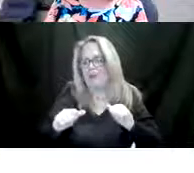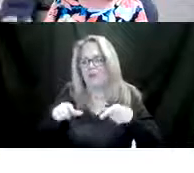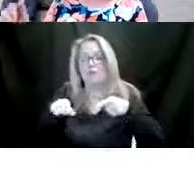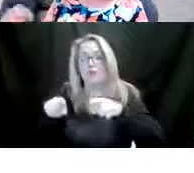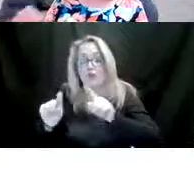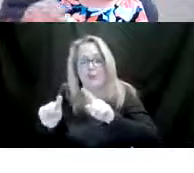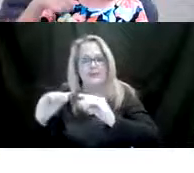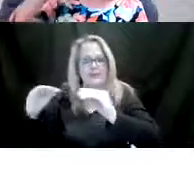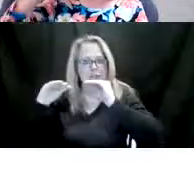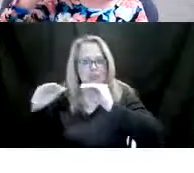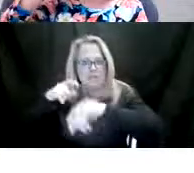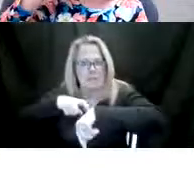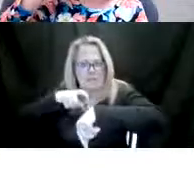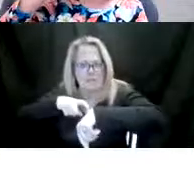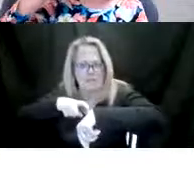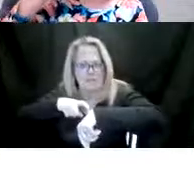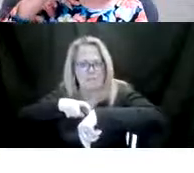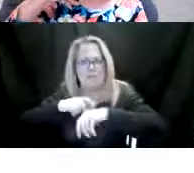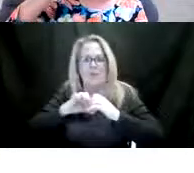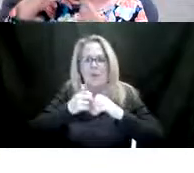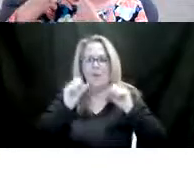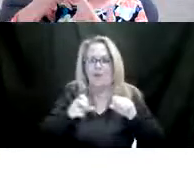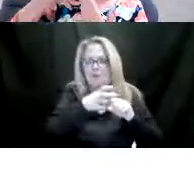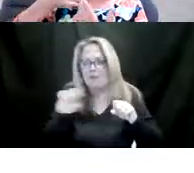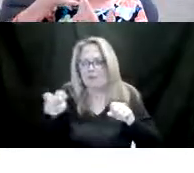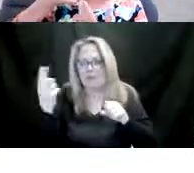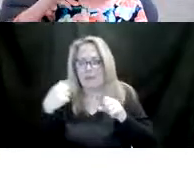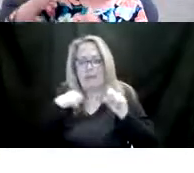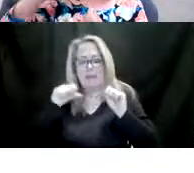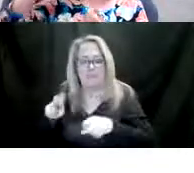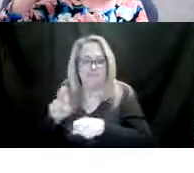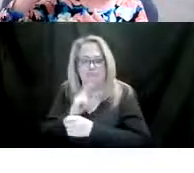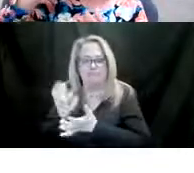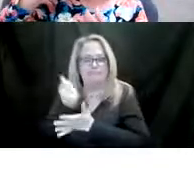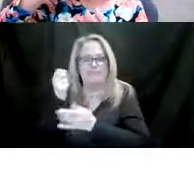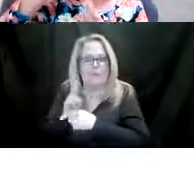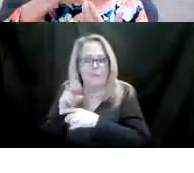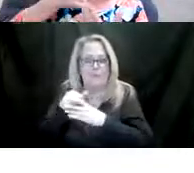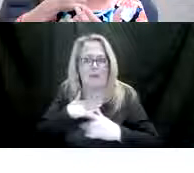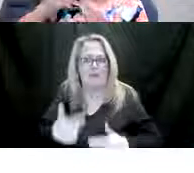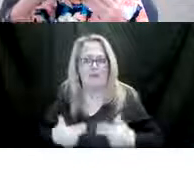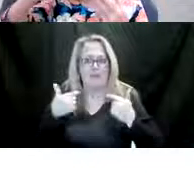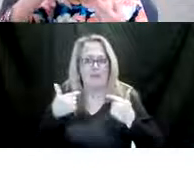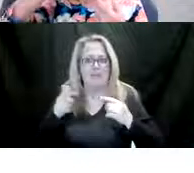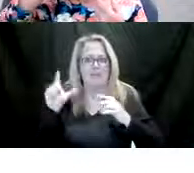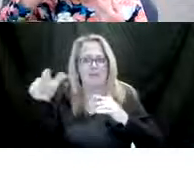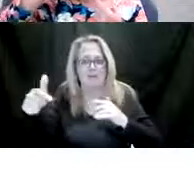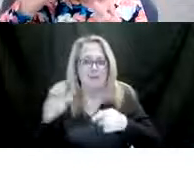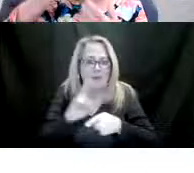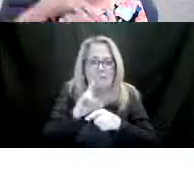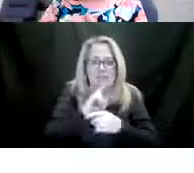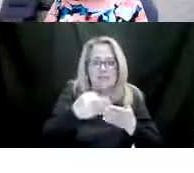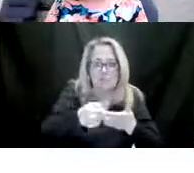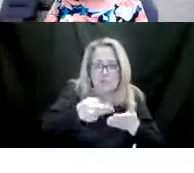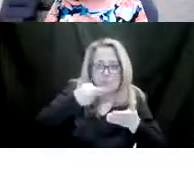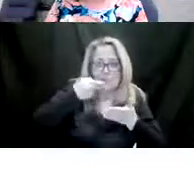figure out how that then can transfer to something much more meaningful, such as using the spoon to scoop and put